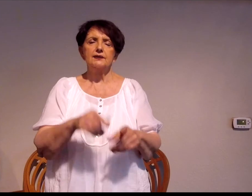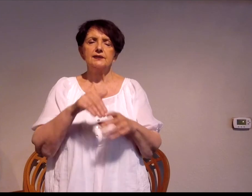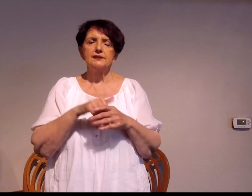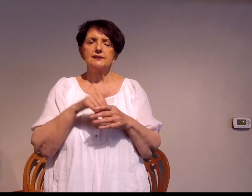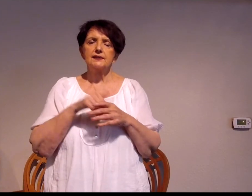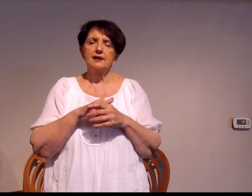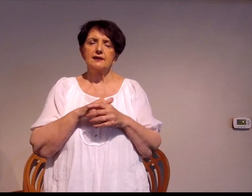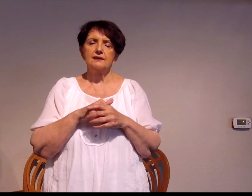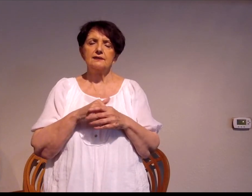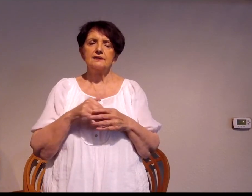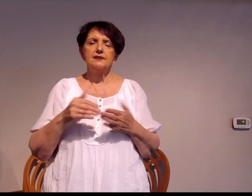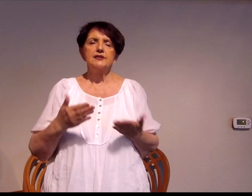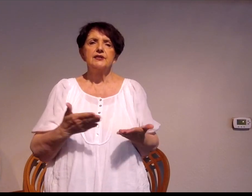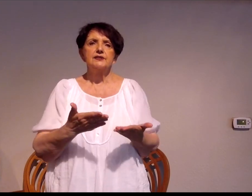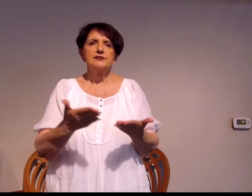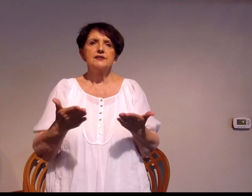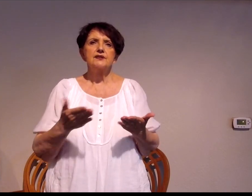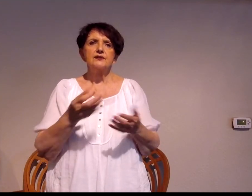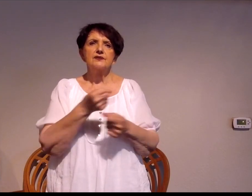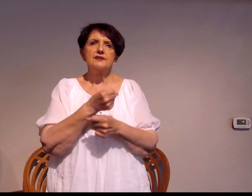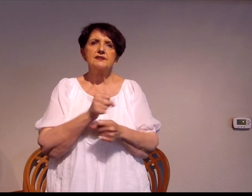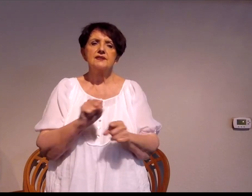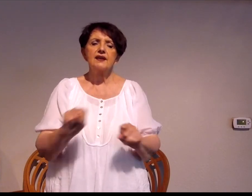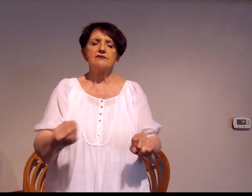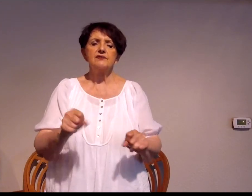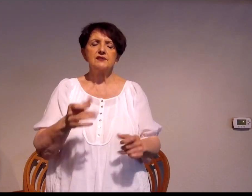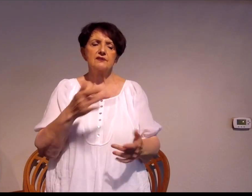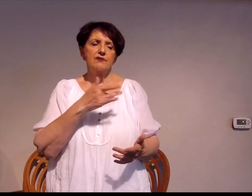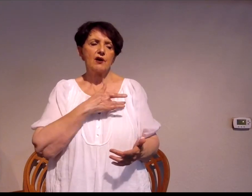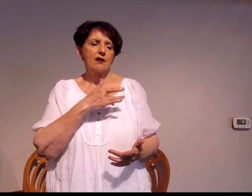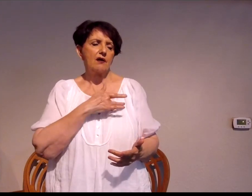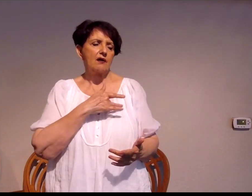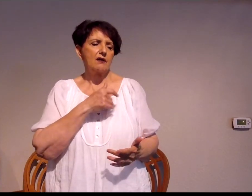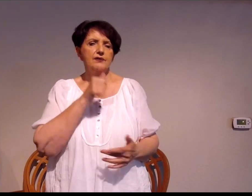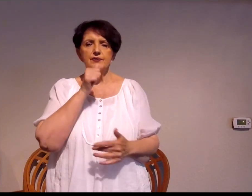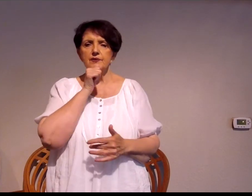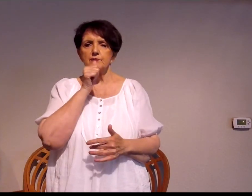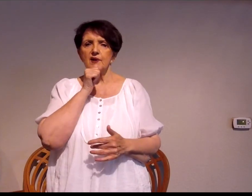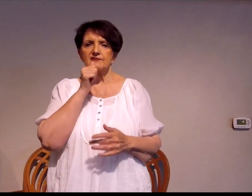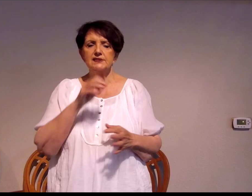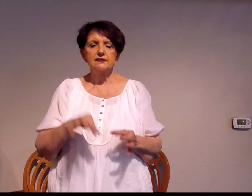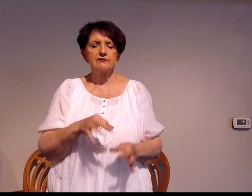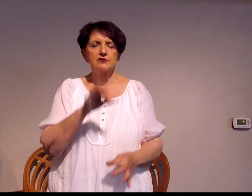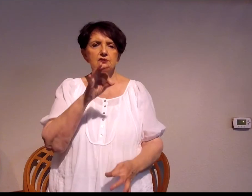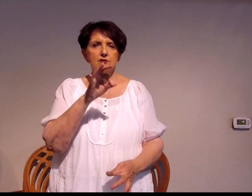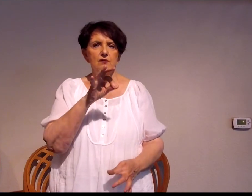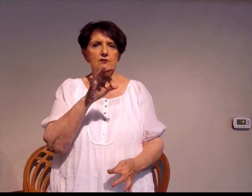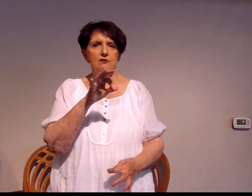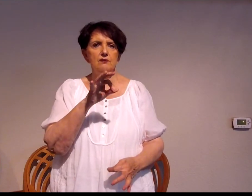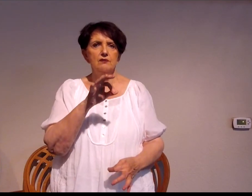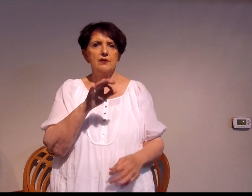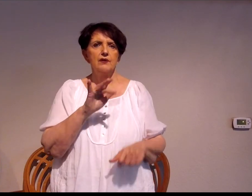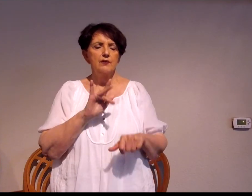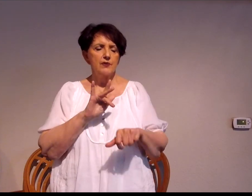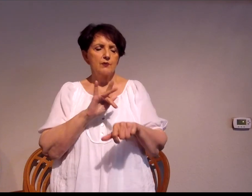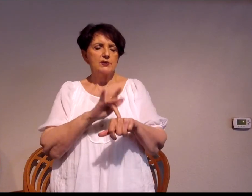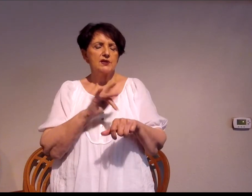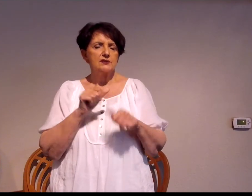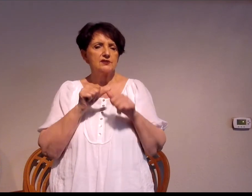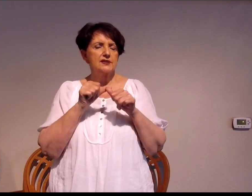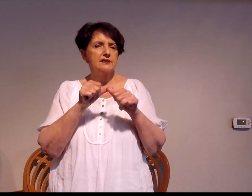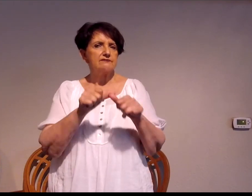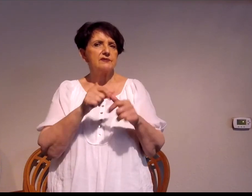It is here in the sanctuary of our heart, in the privacy of our own soul, that we touch that infinite